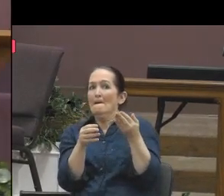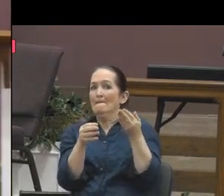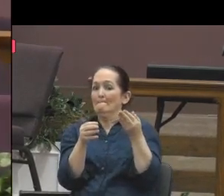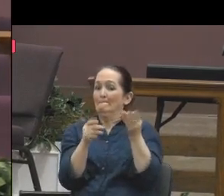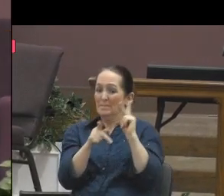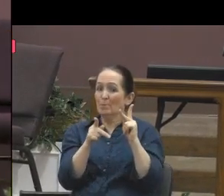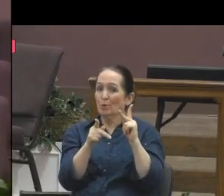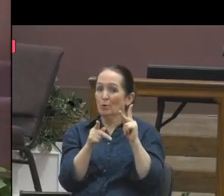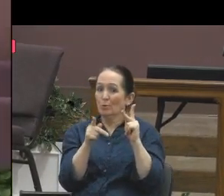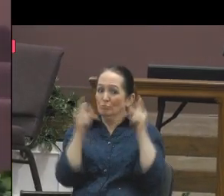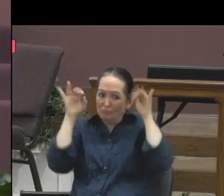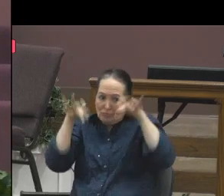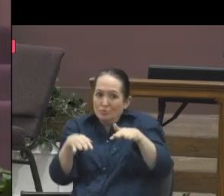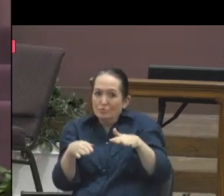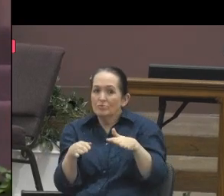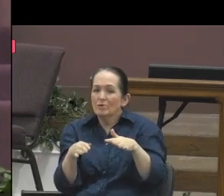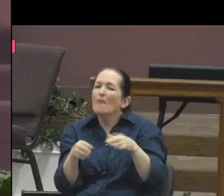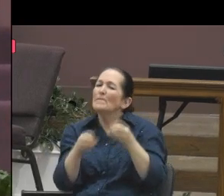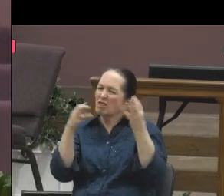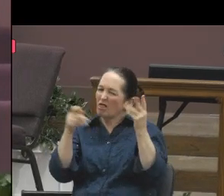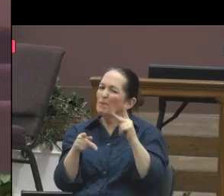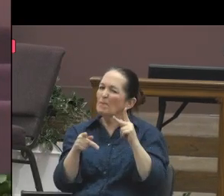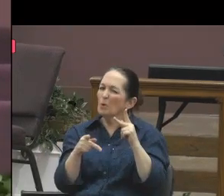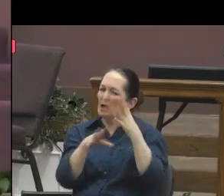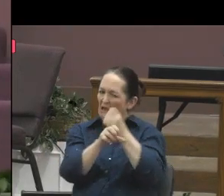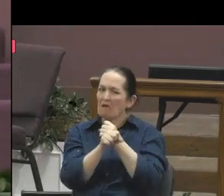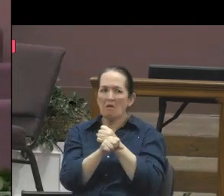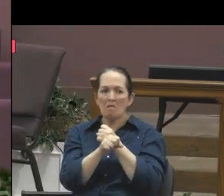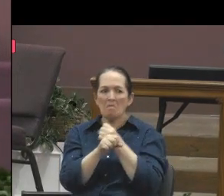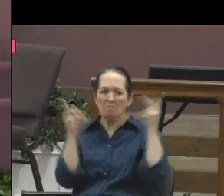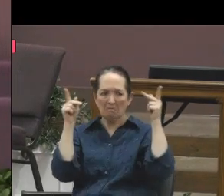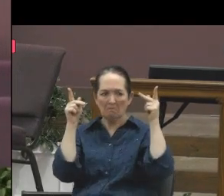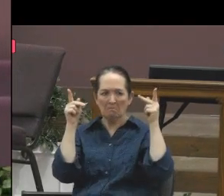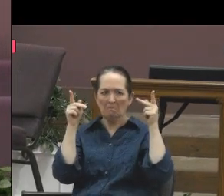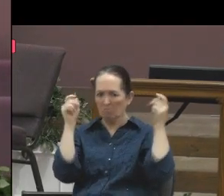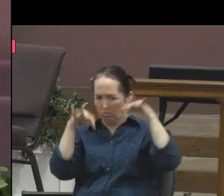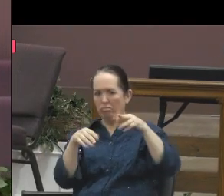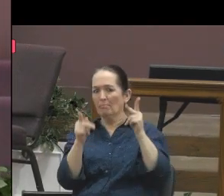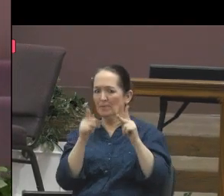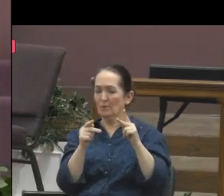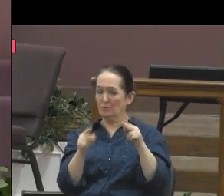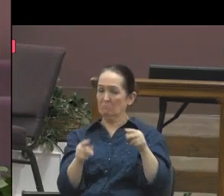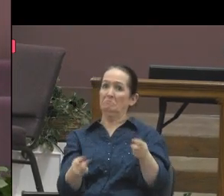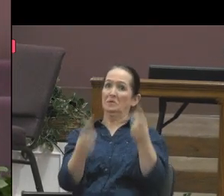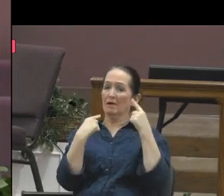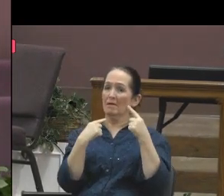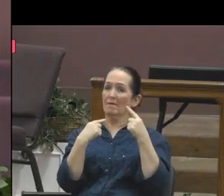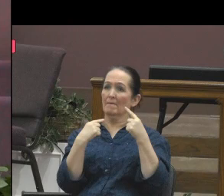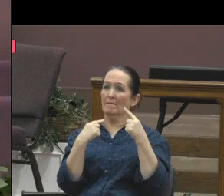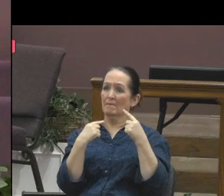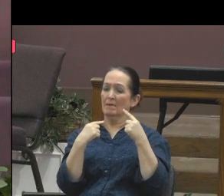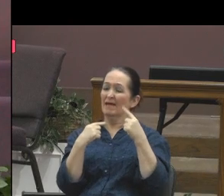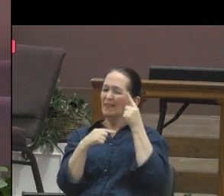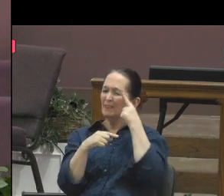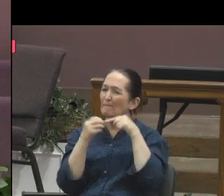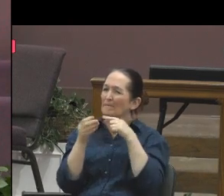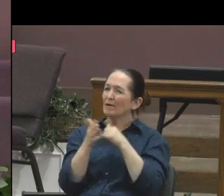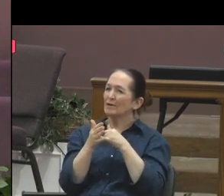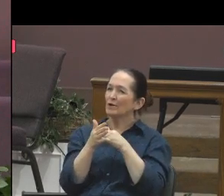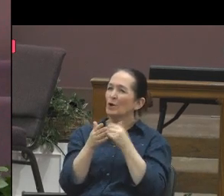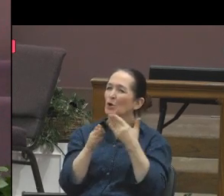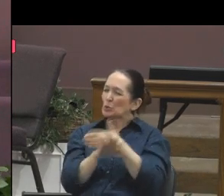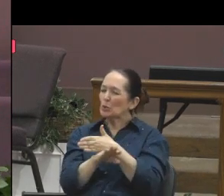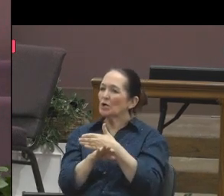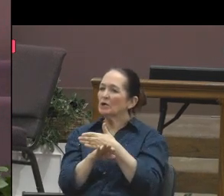But a lot of people can draw a crowd. I mean, think about it. Across this nation,